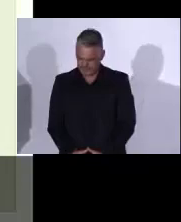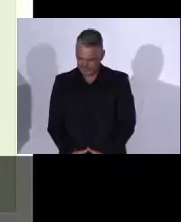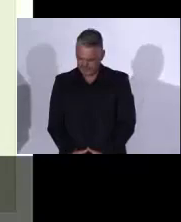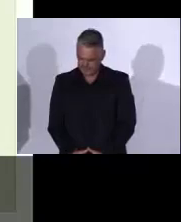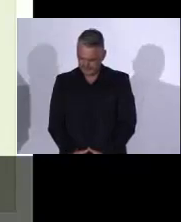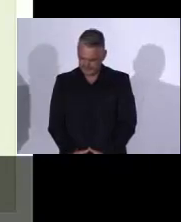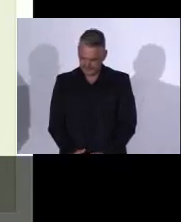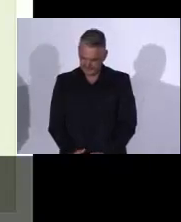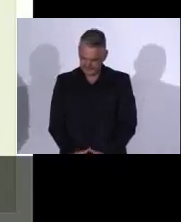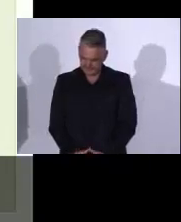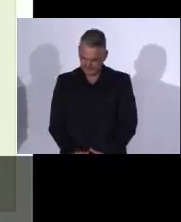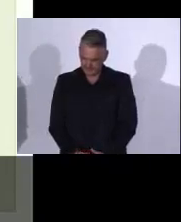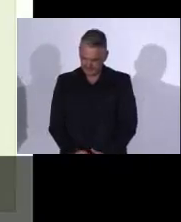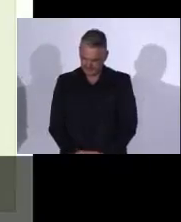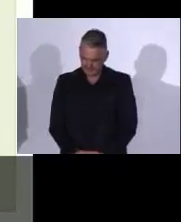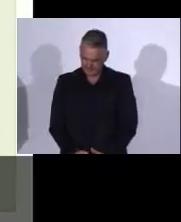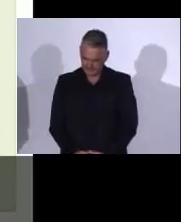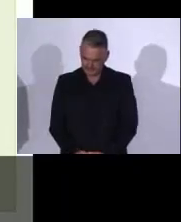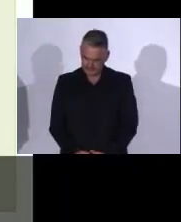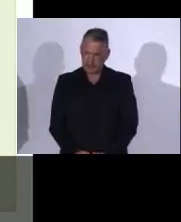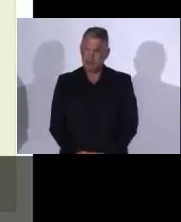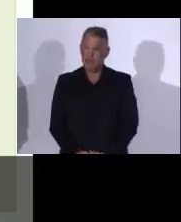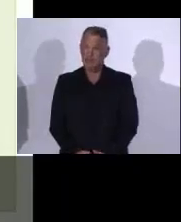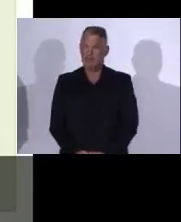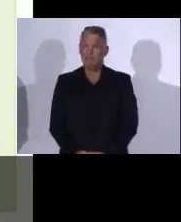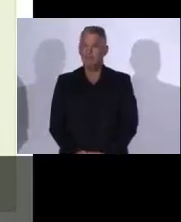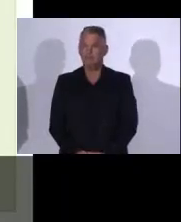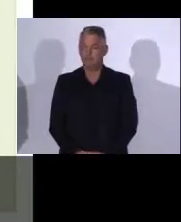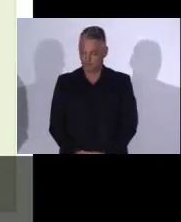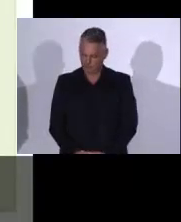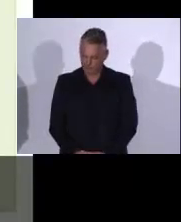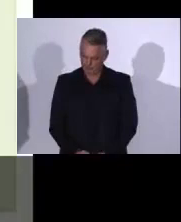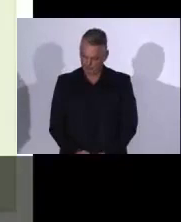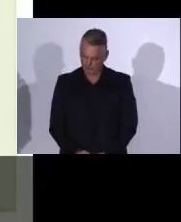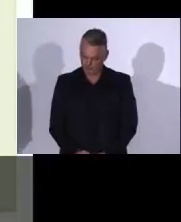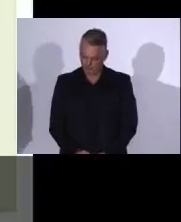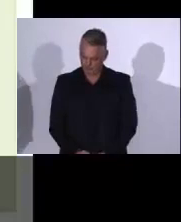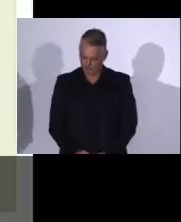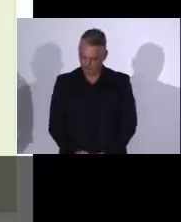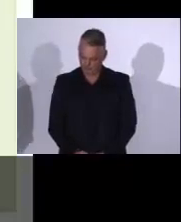No.